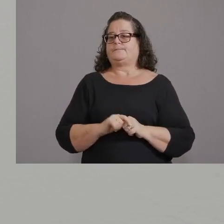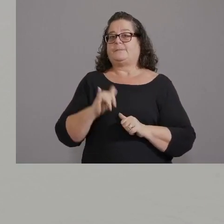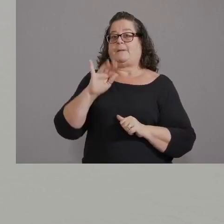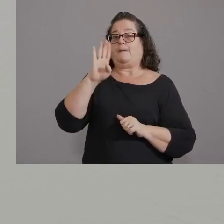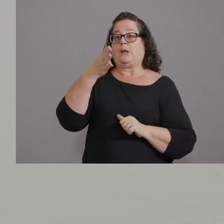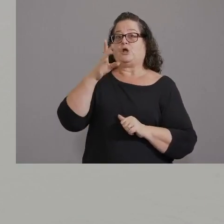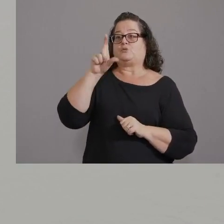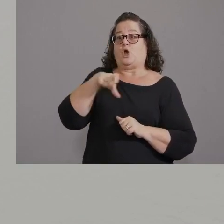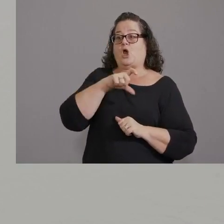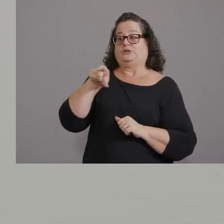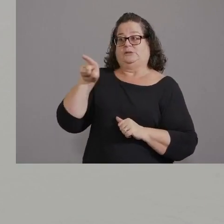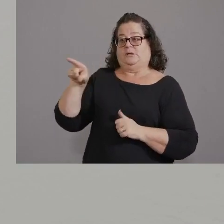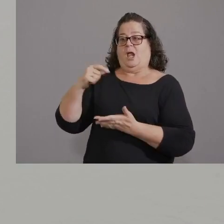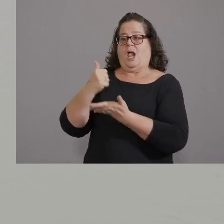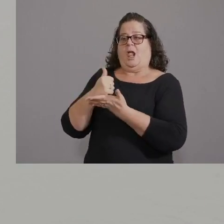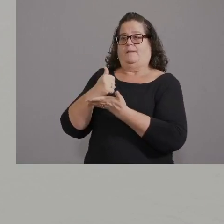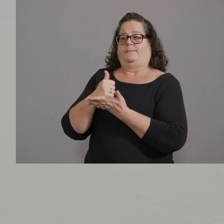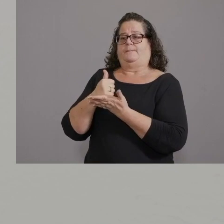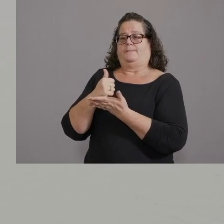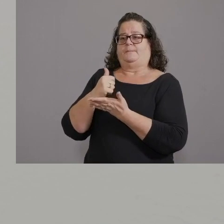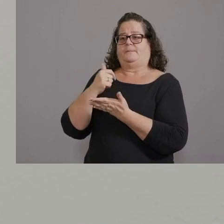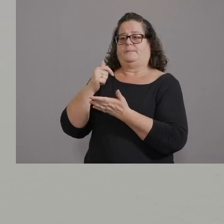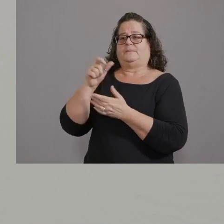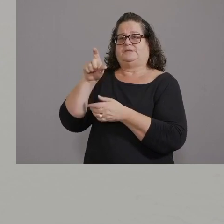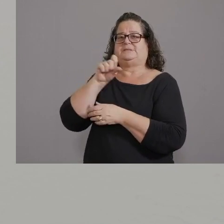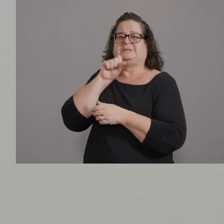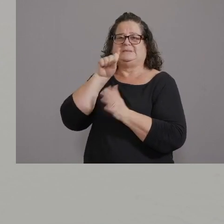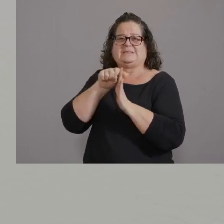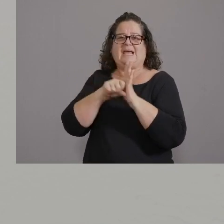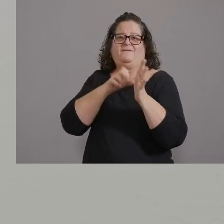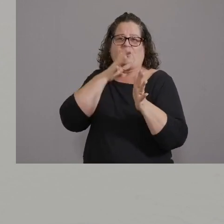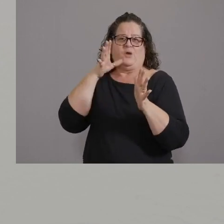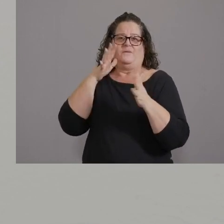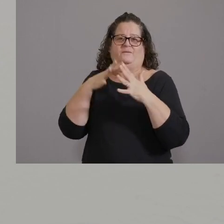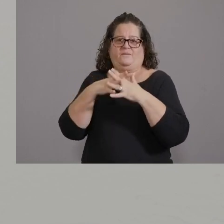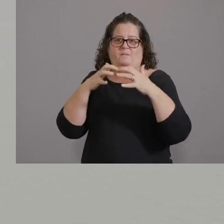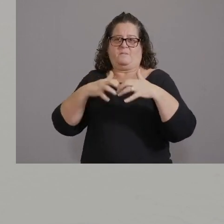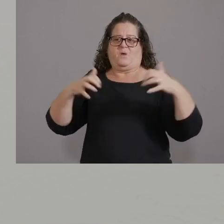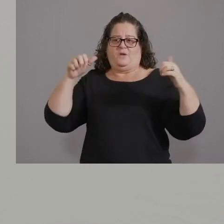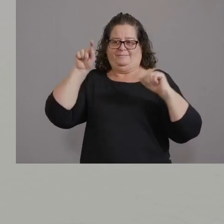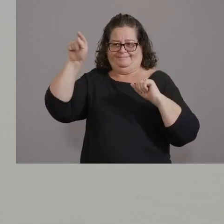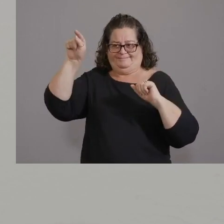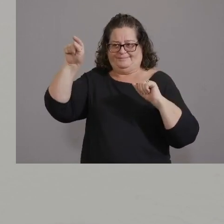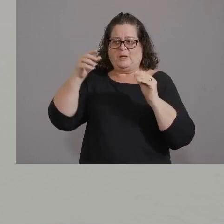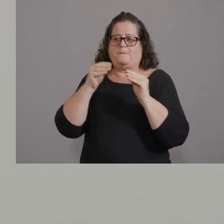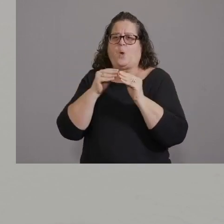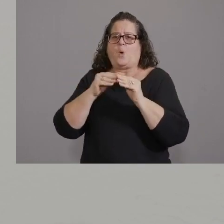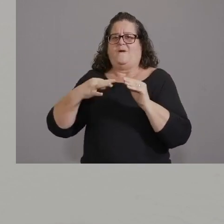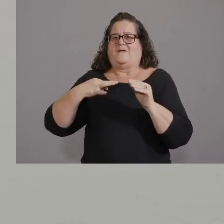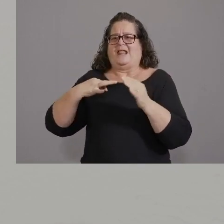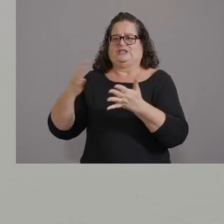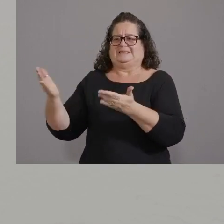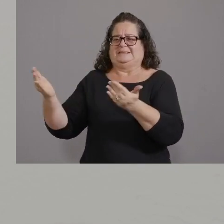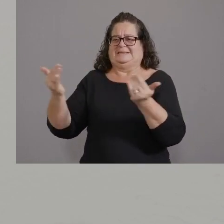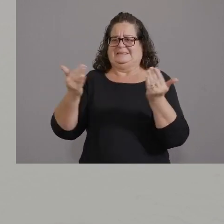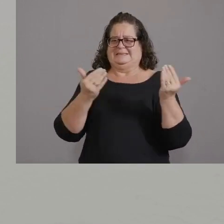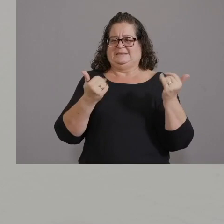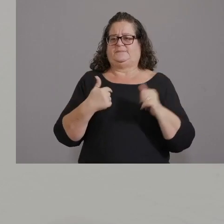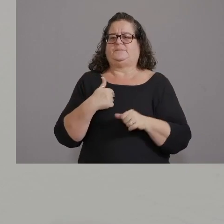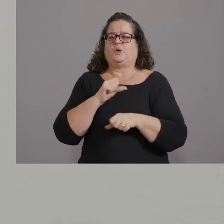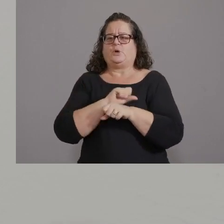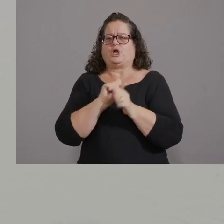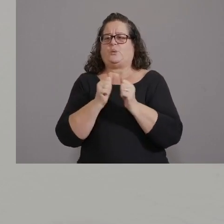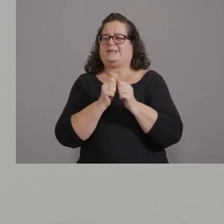the volunteer efforts out at State Farm. And so we'll be working with entities to do that same thing. Some of it will be